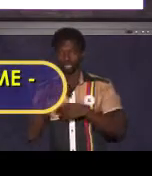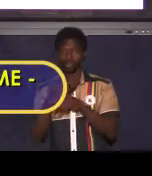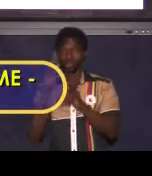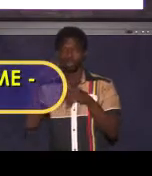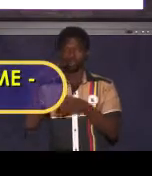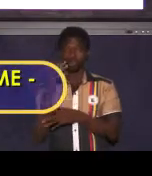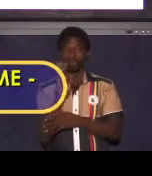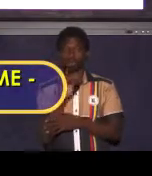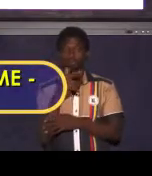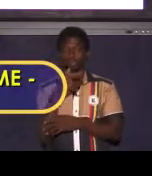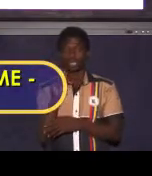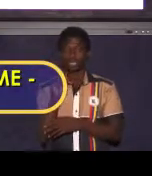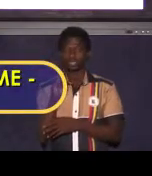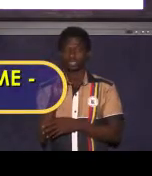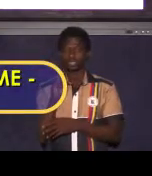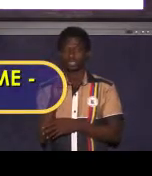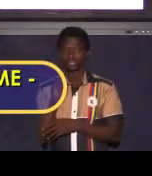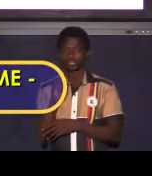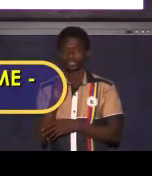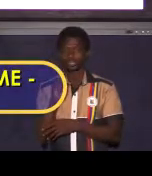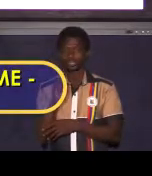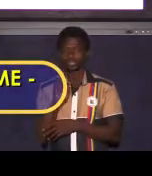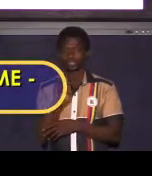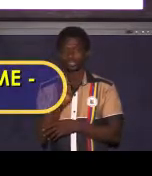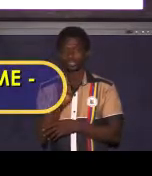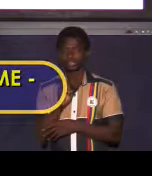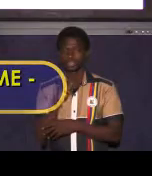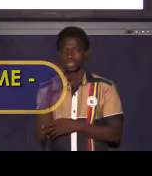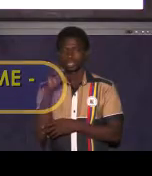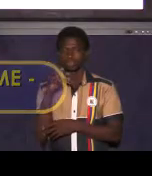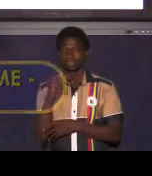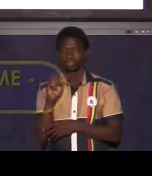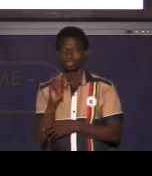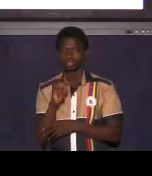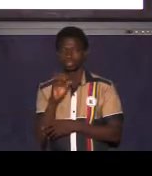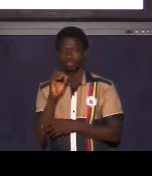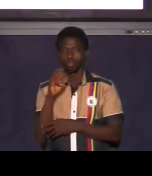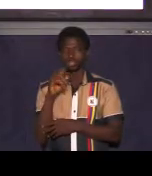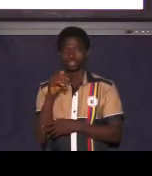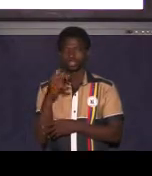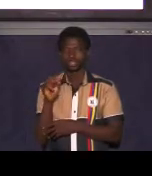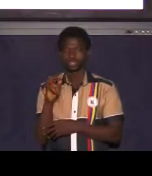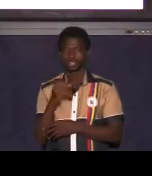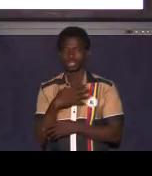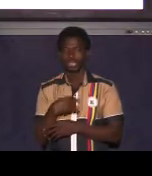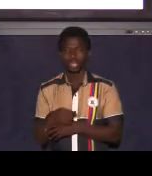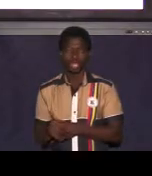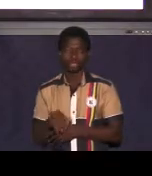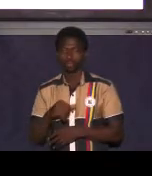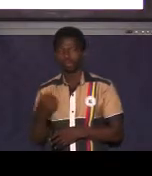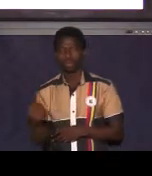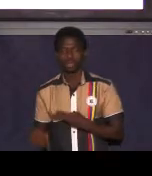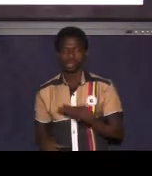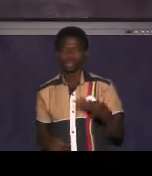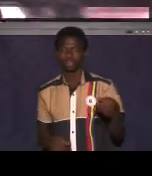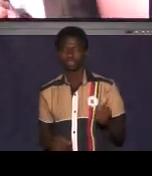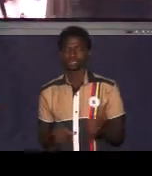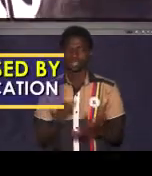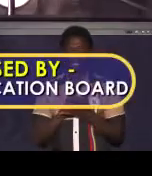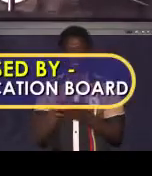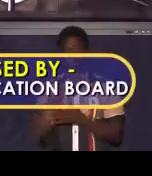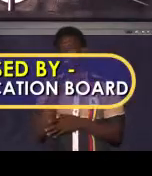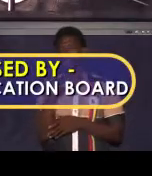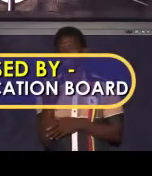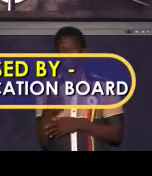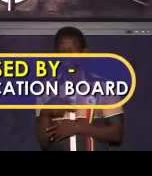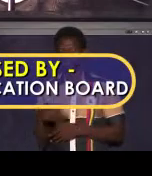of gases, nitrogen, oxygen, water vapor, and other materials. So